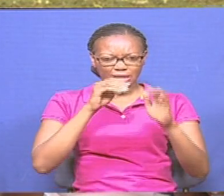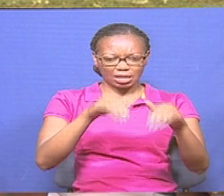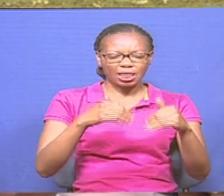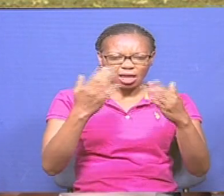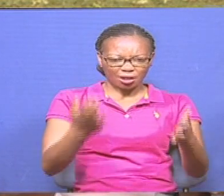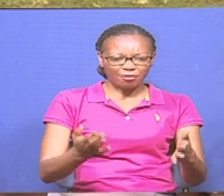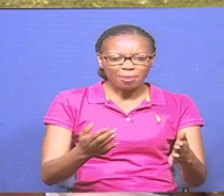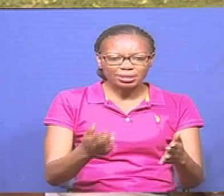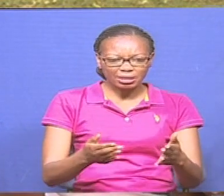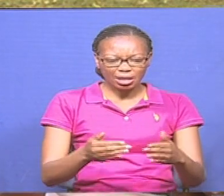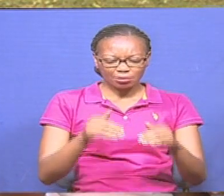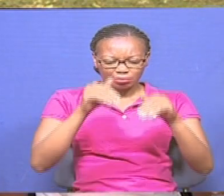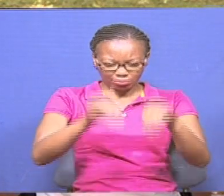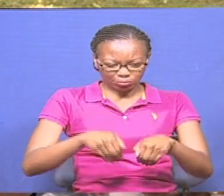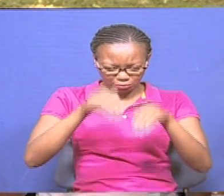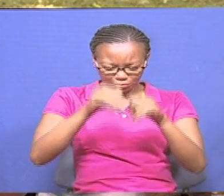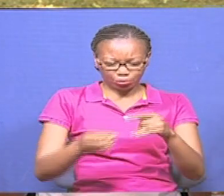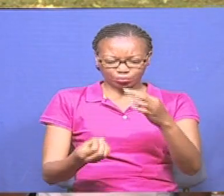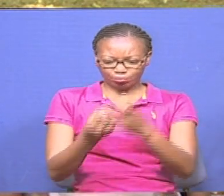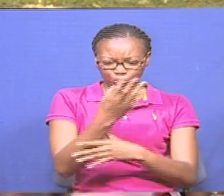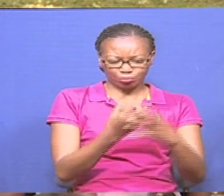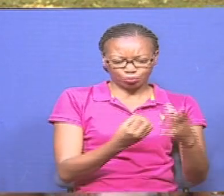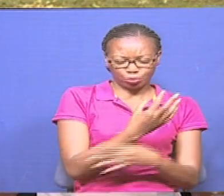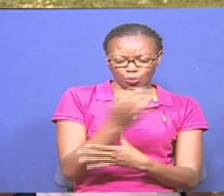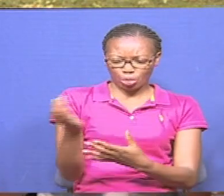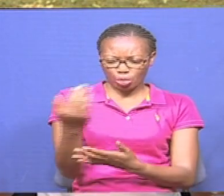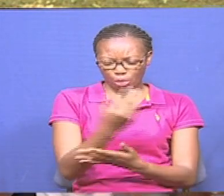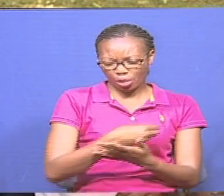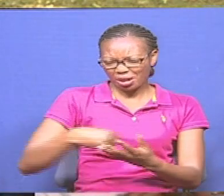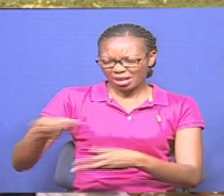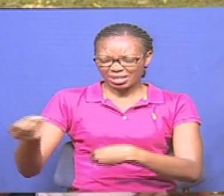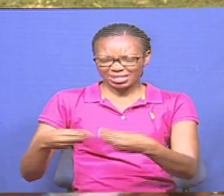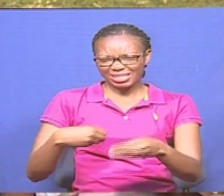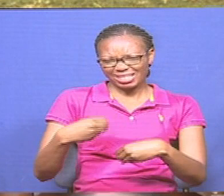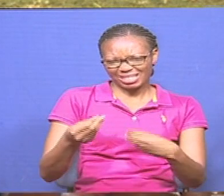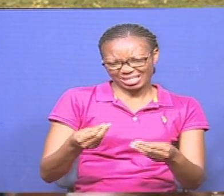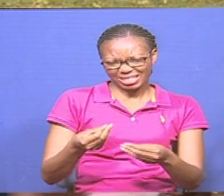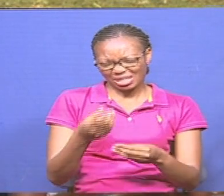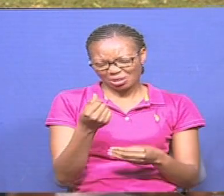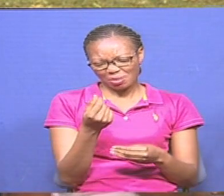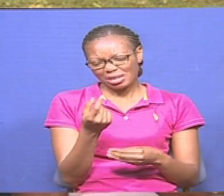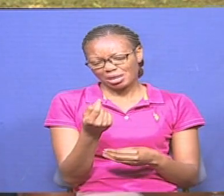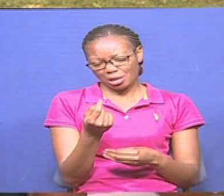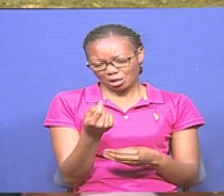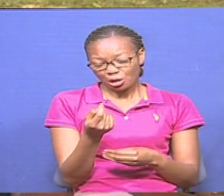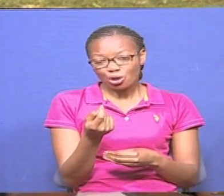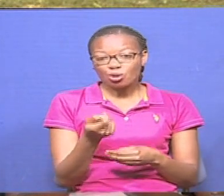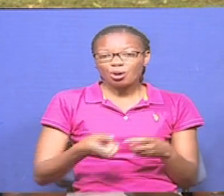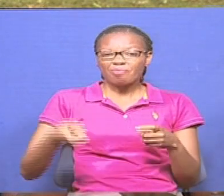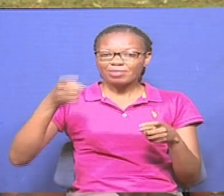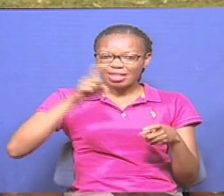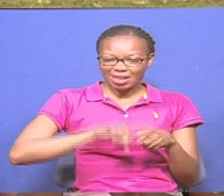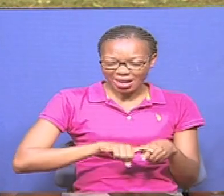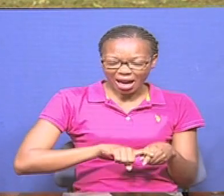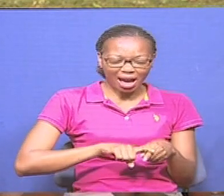our farmers are getting a raw deal because they are selling their produce raw, yet they can make more